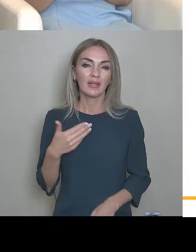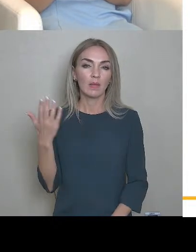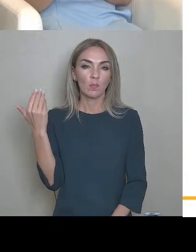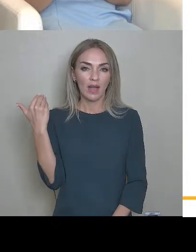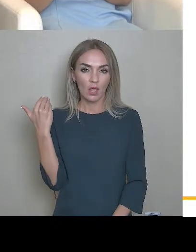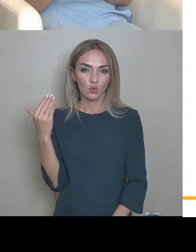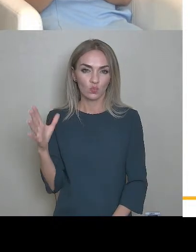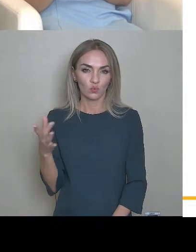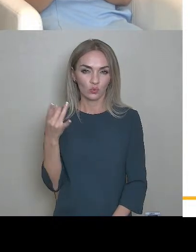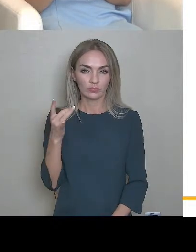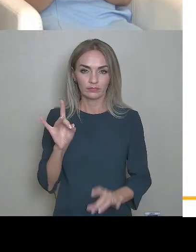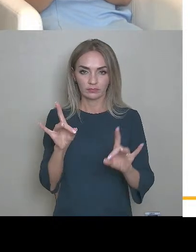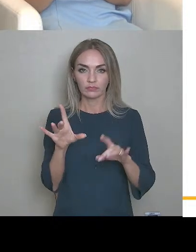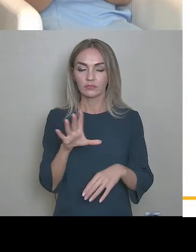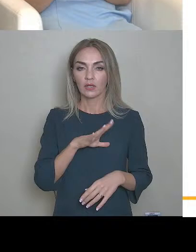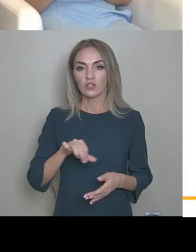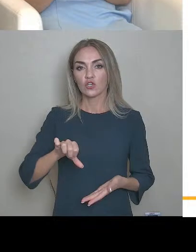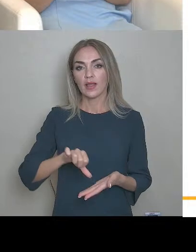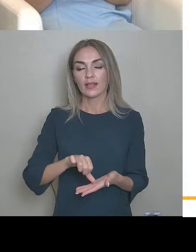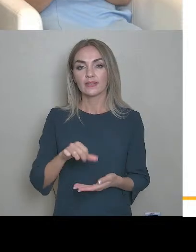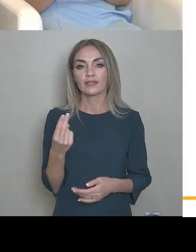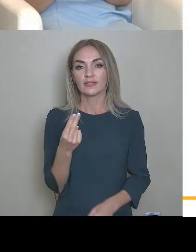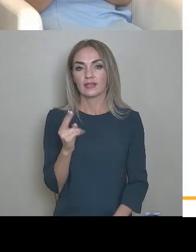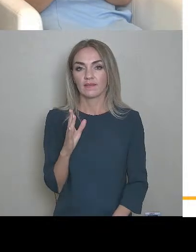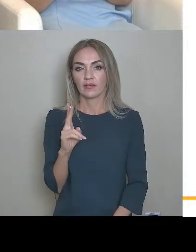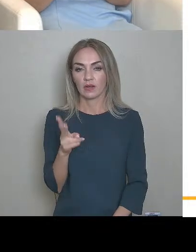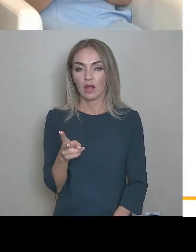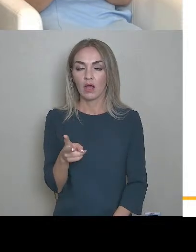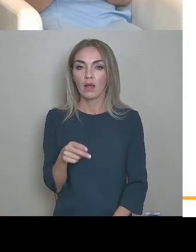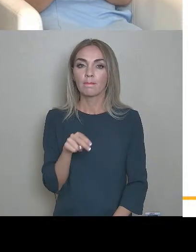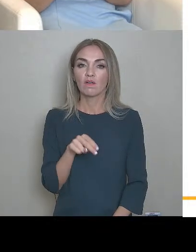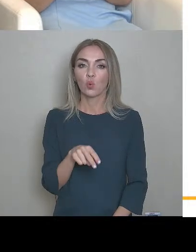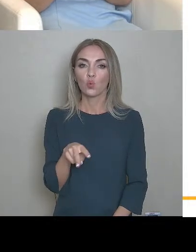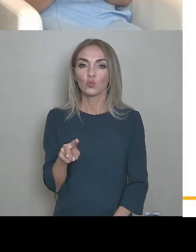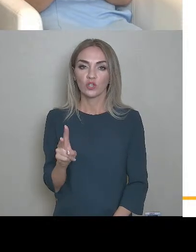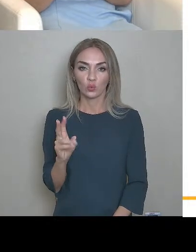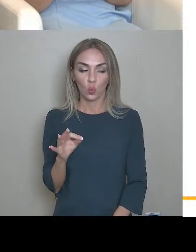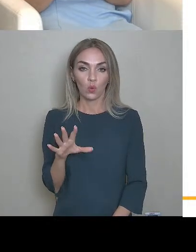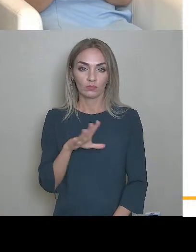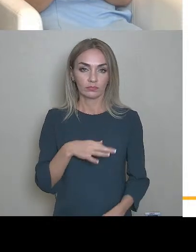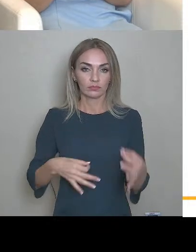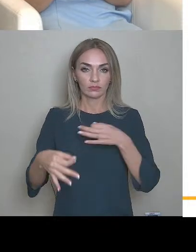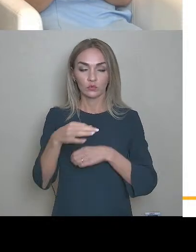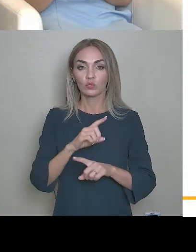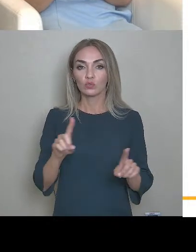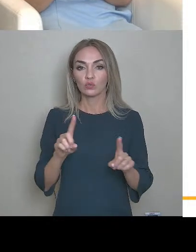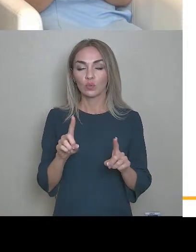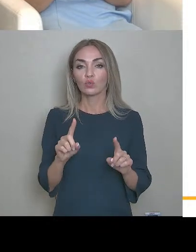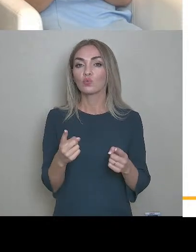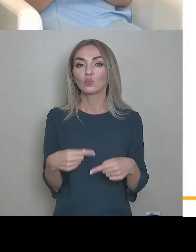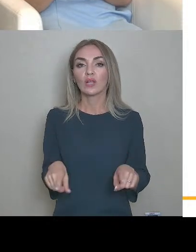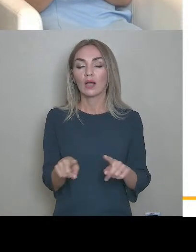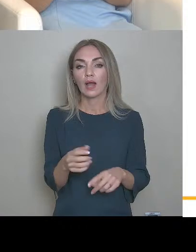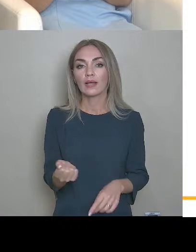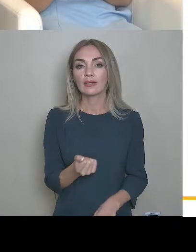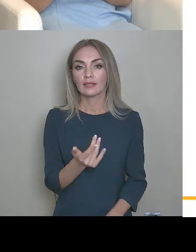party activity. They should participate in the elections. At the previous webinar, we had a representative of the CEC